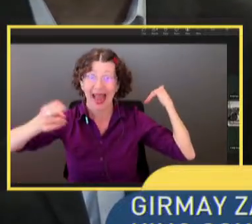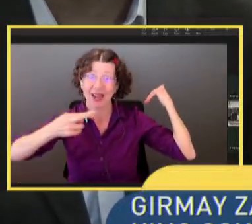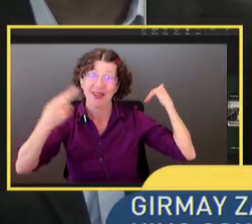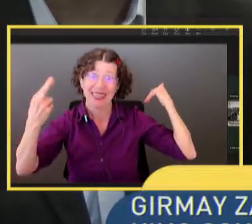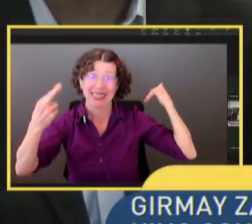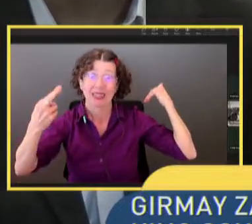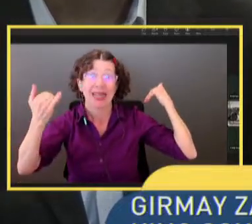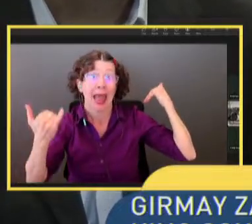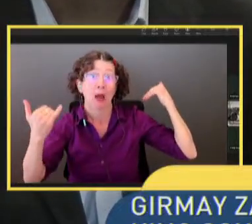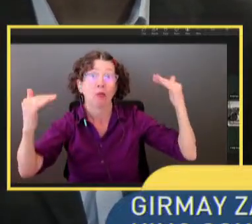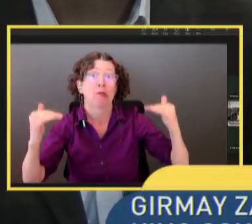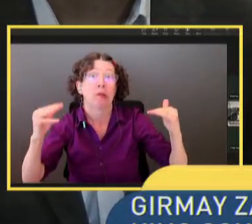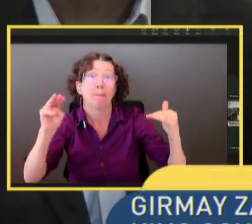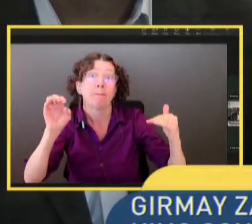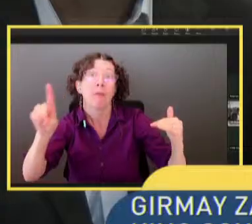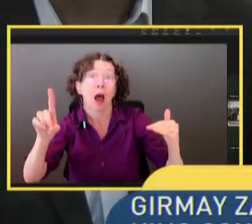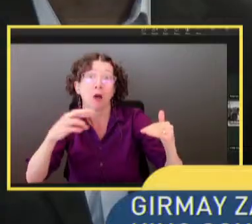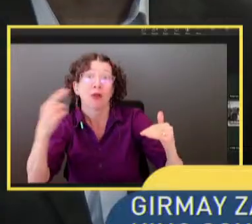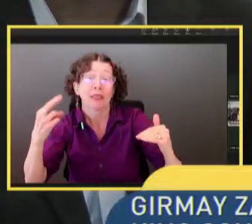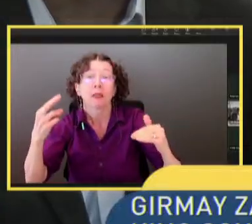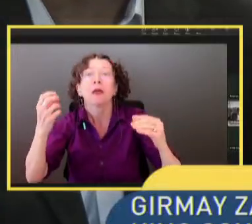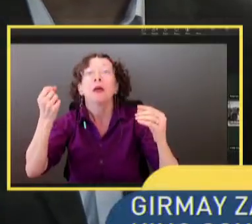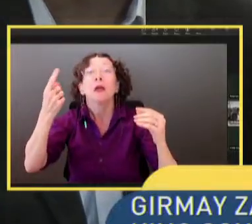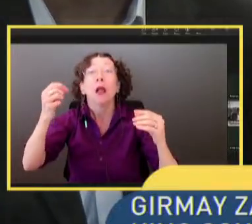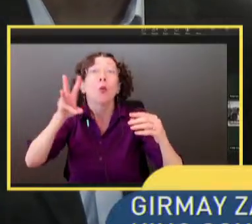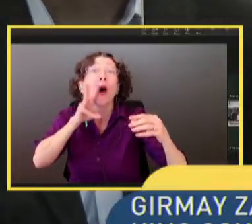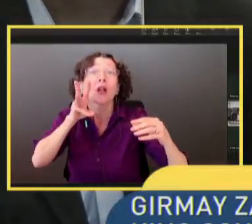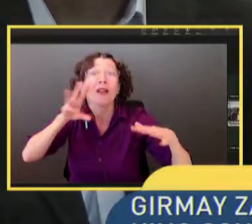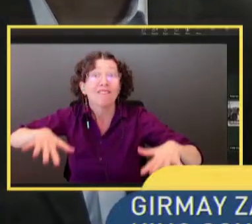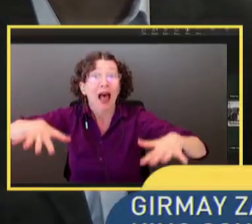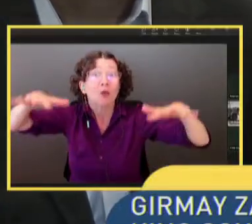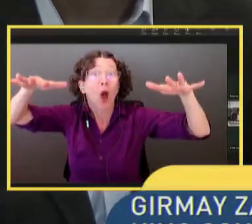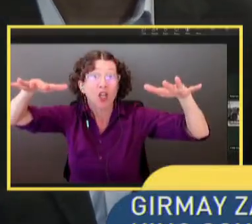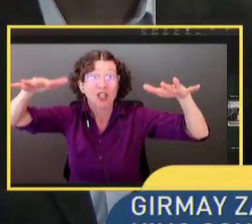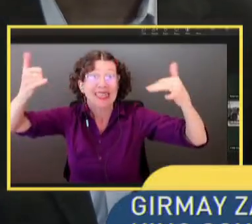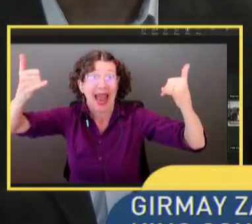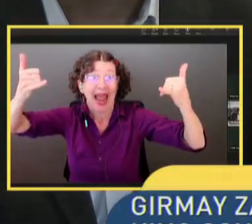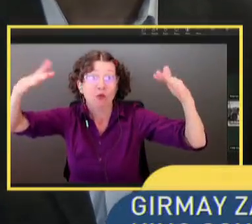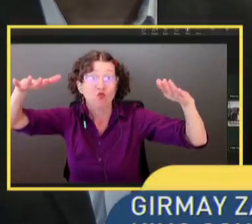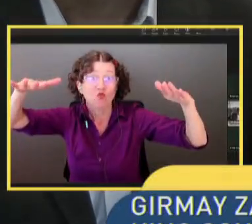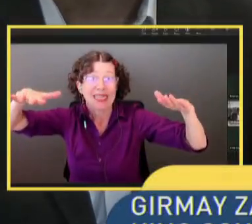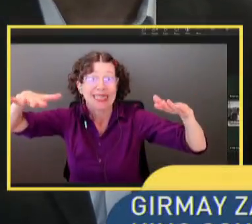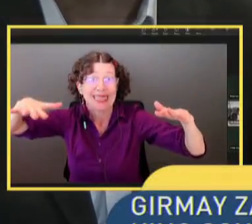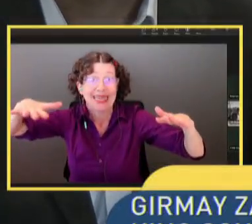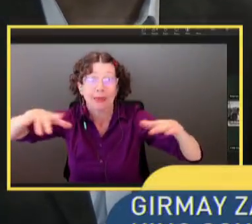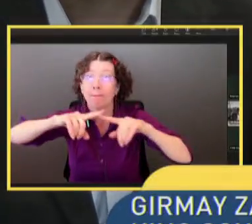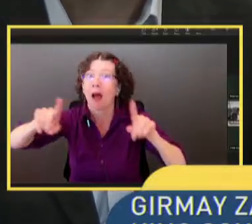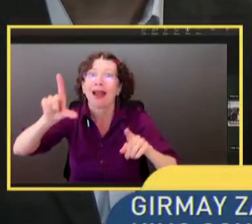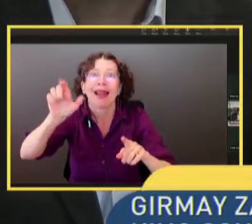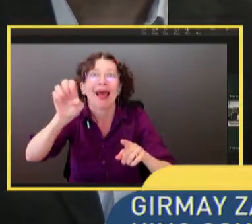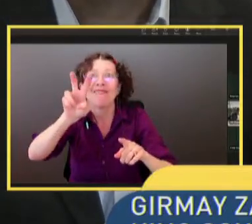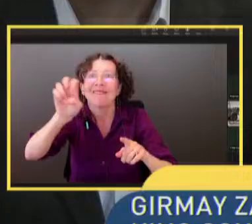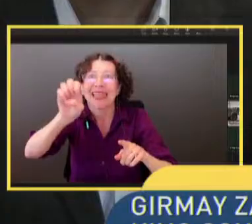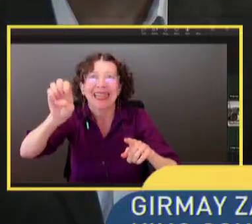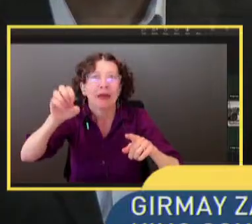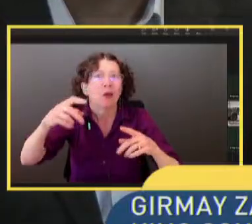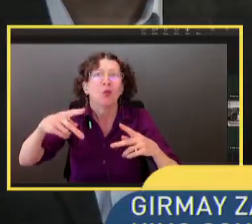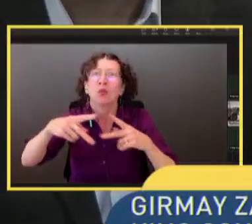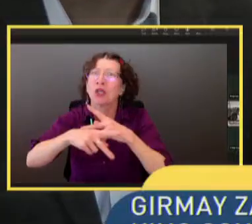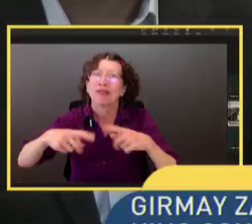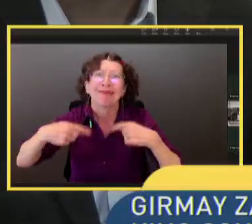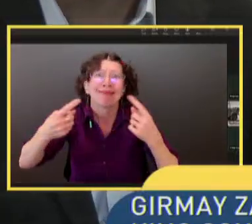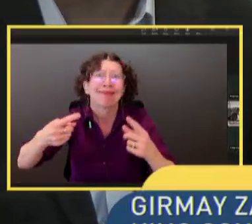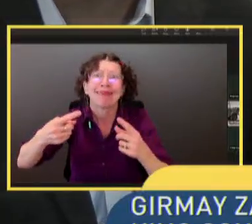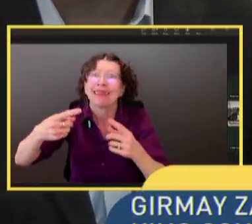down because of improved forecasts, but a moderate risk still exists. That is good news relative to where we were.